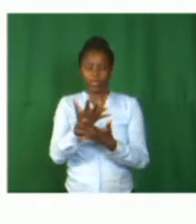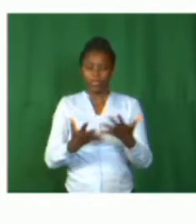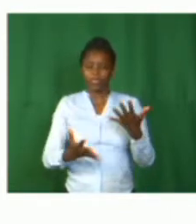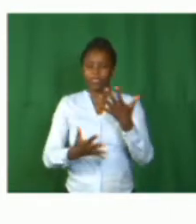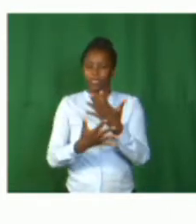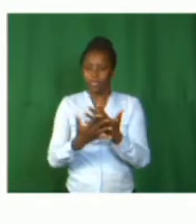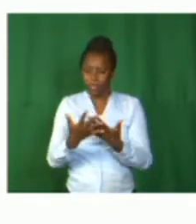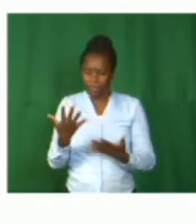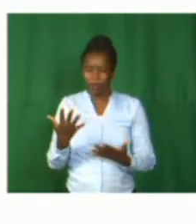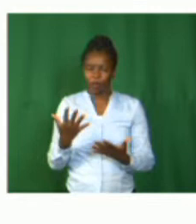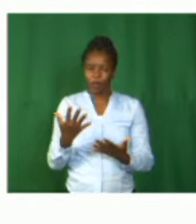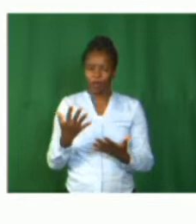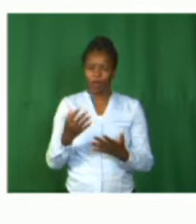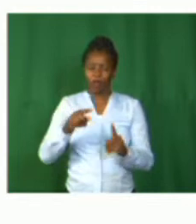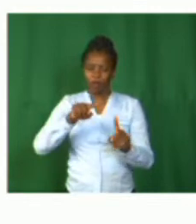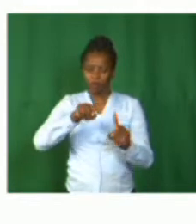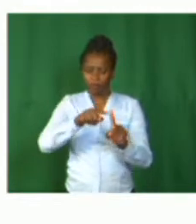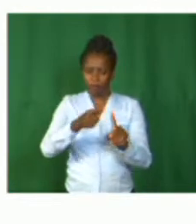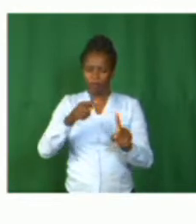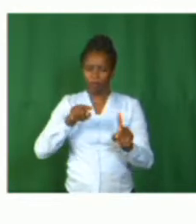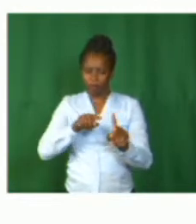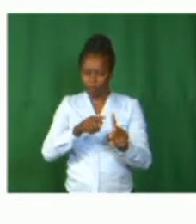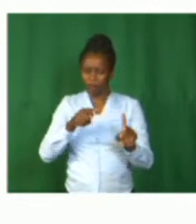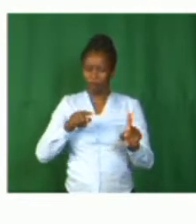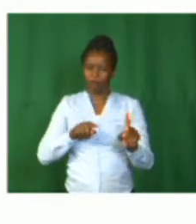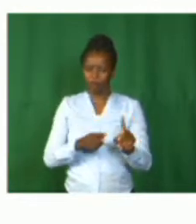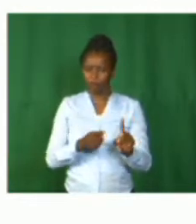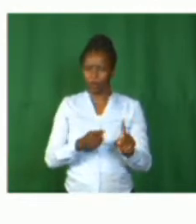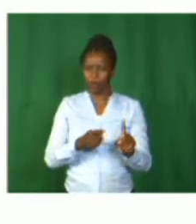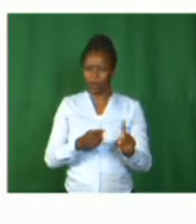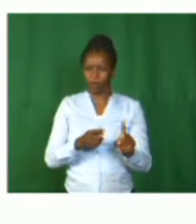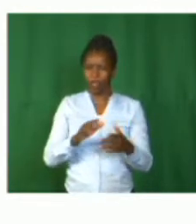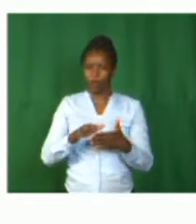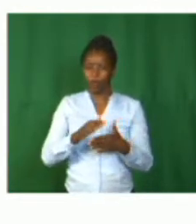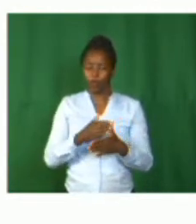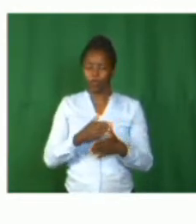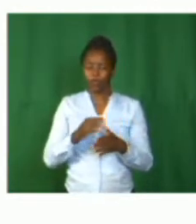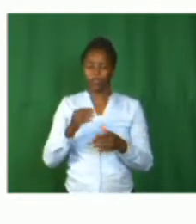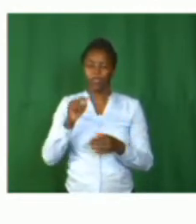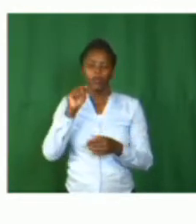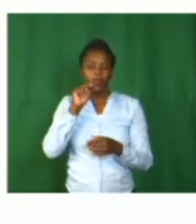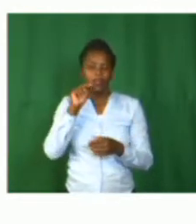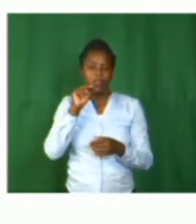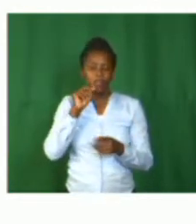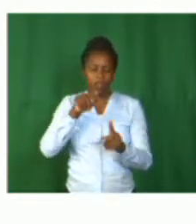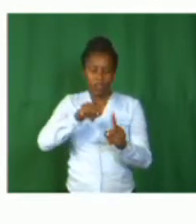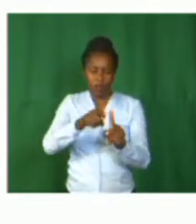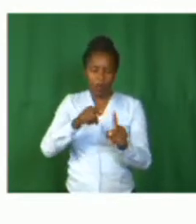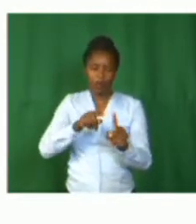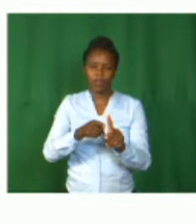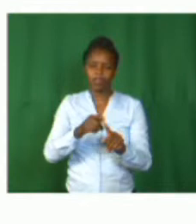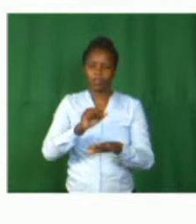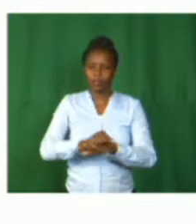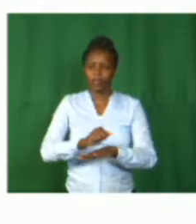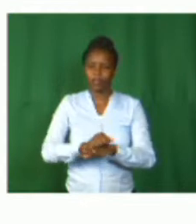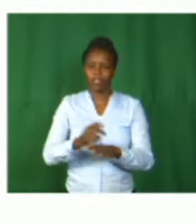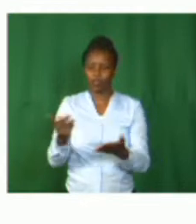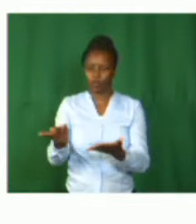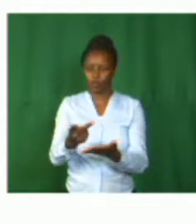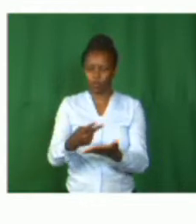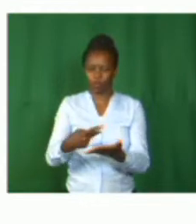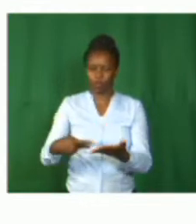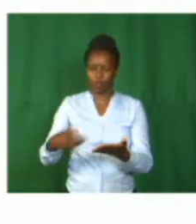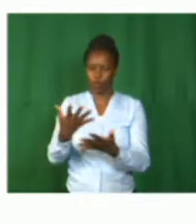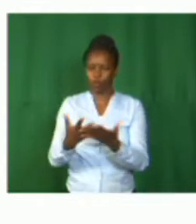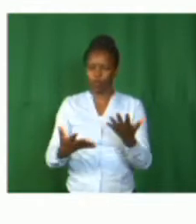coordinates that are needed, because for you to be able to draw a graph, you need coordinates. Now, it means therefore we need to have